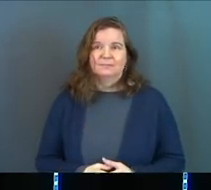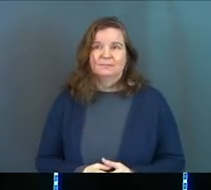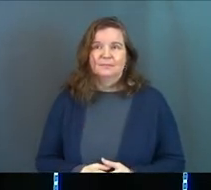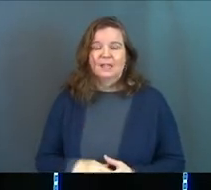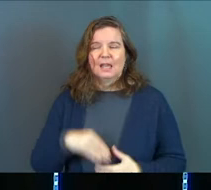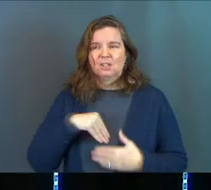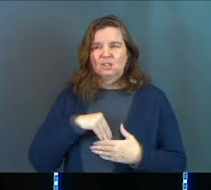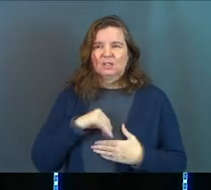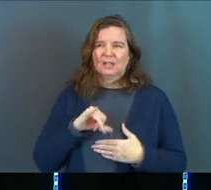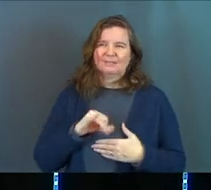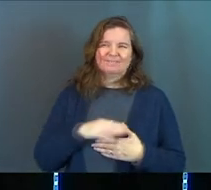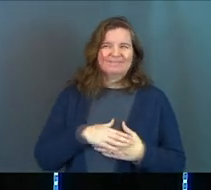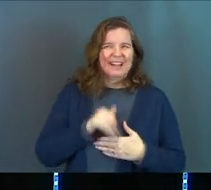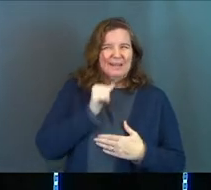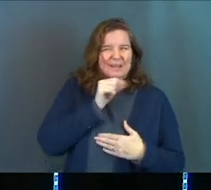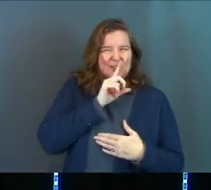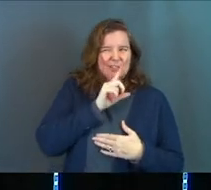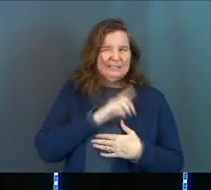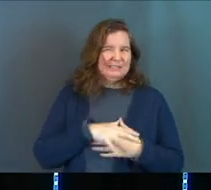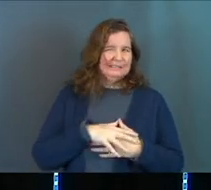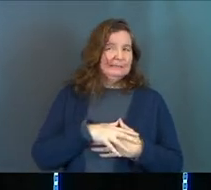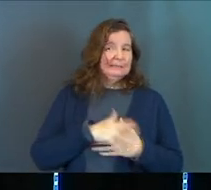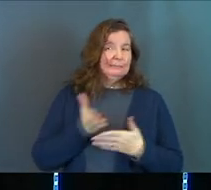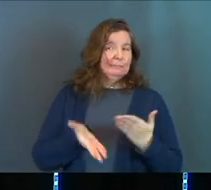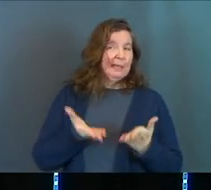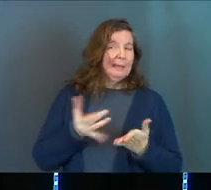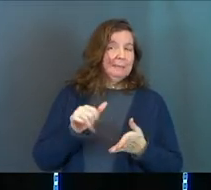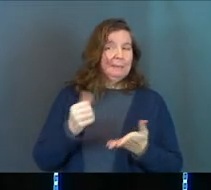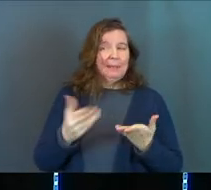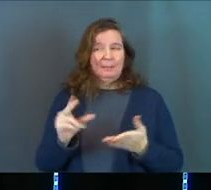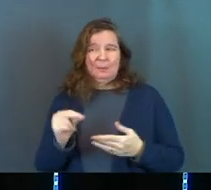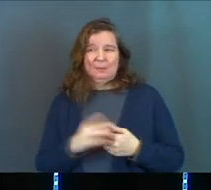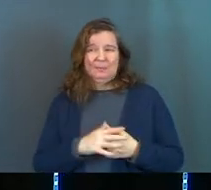And internally you're like, I don't think so.